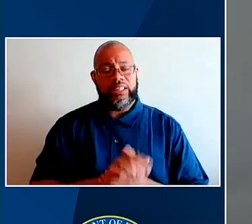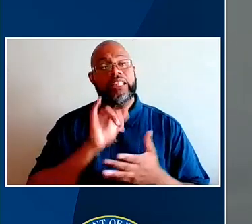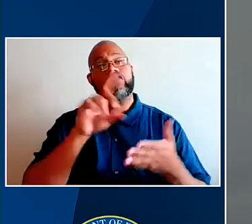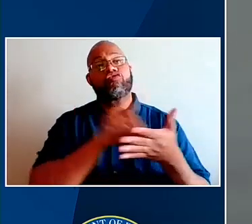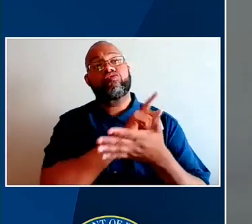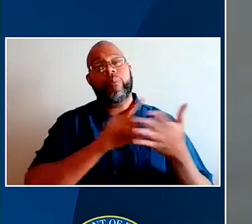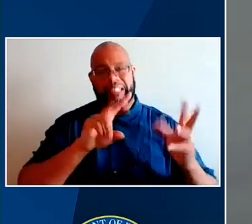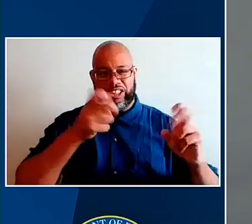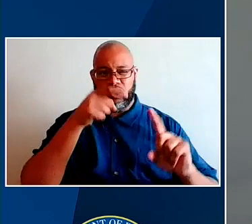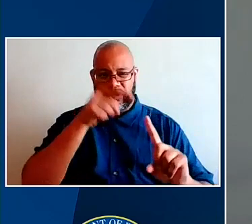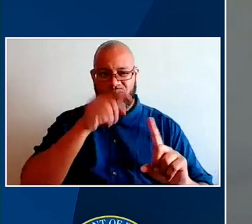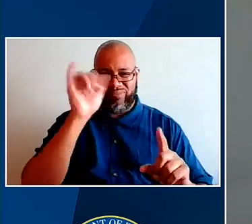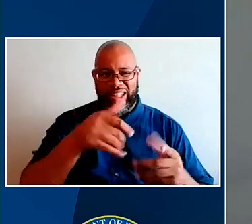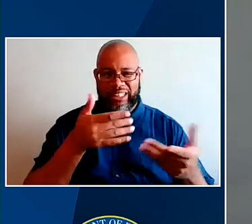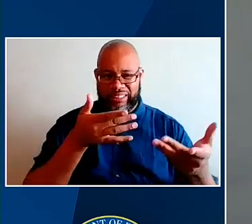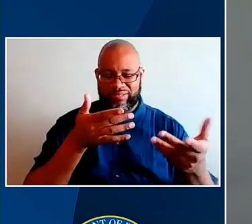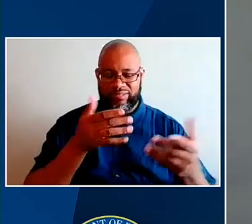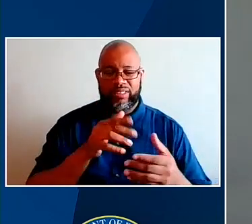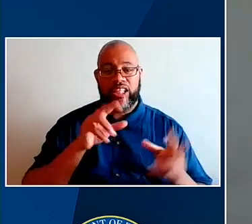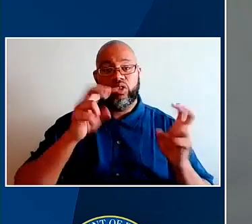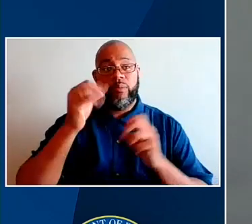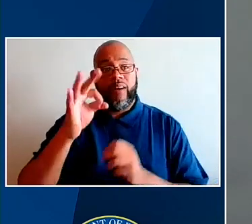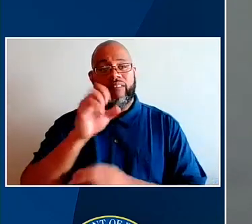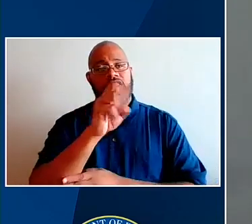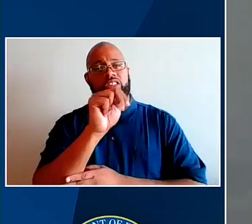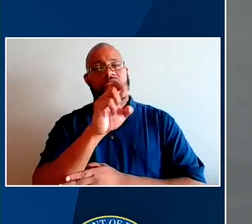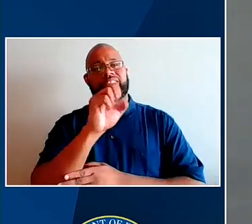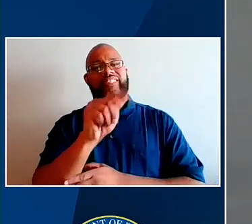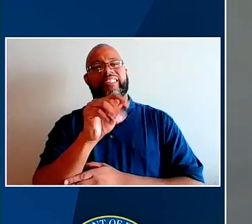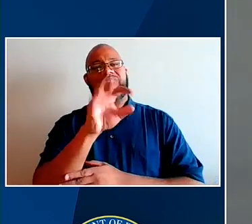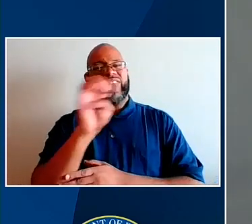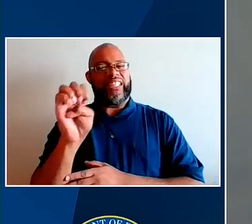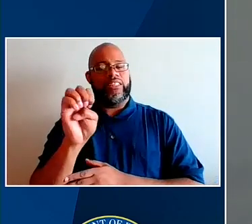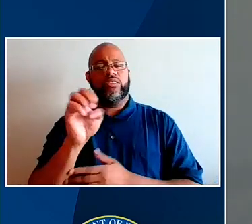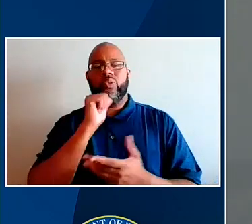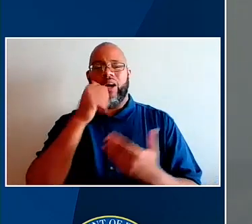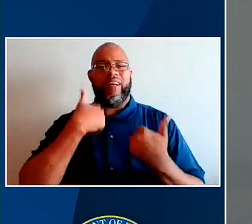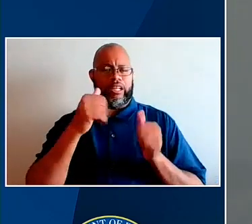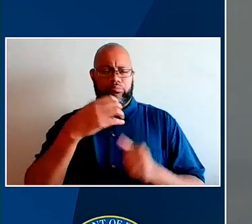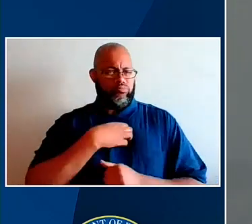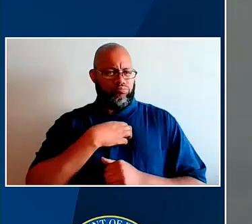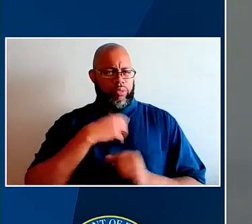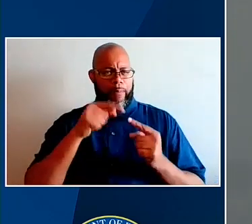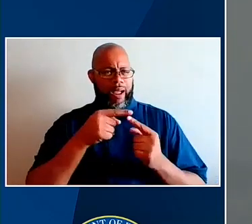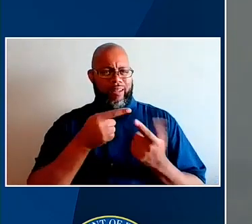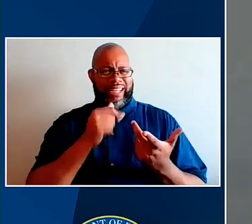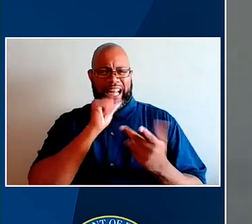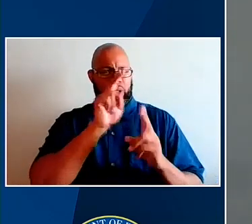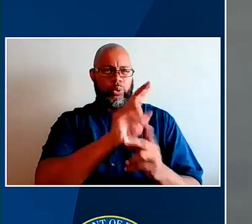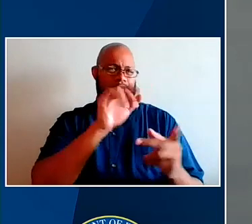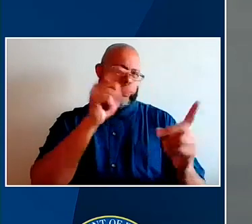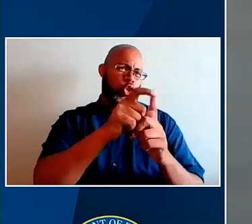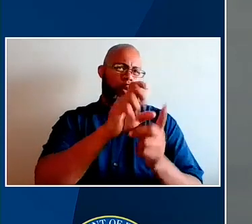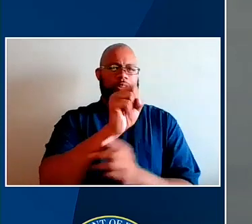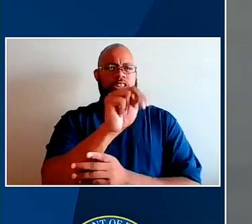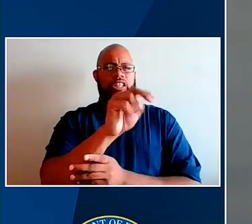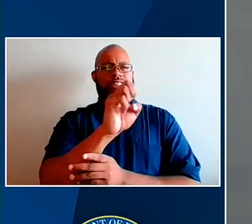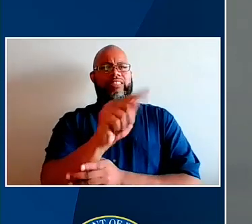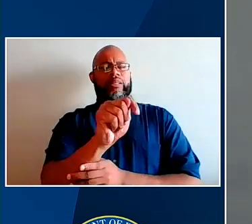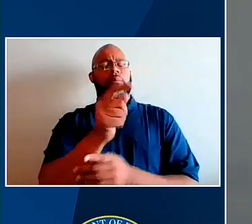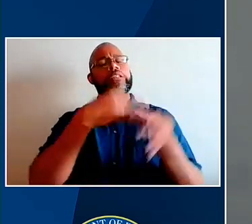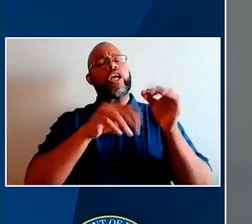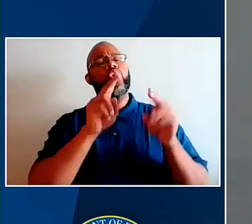issue. And in terms of sunset fees, I don't think that we would have any objection to not using the term sunset fee and instead